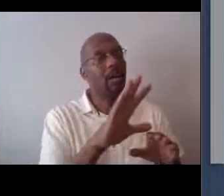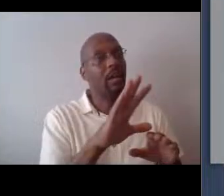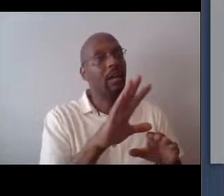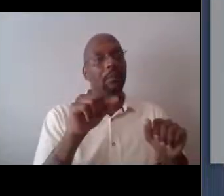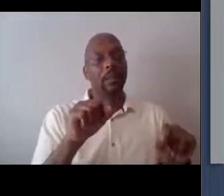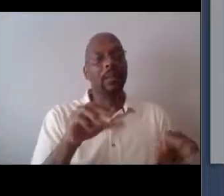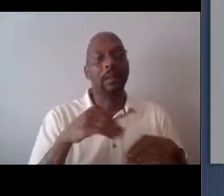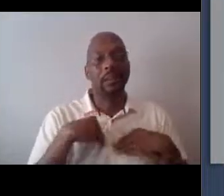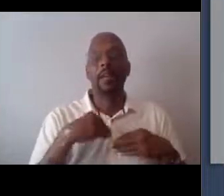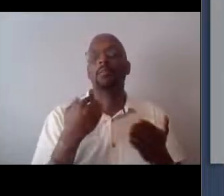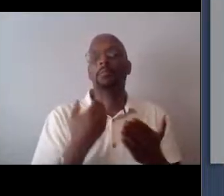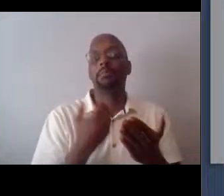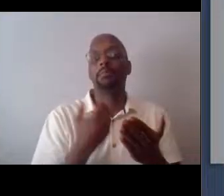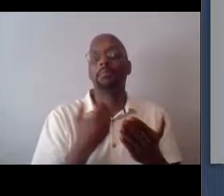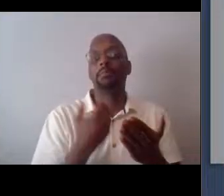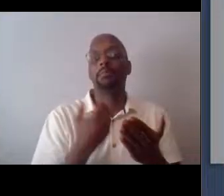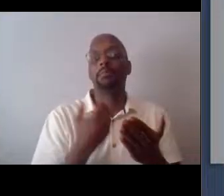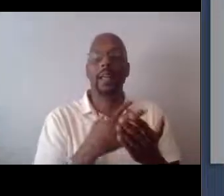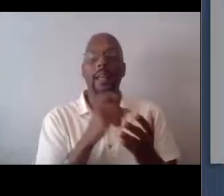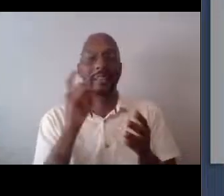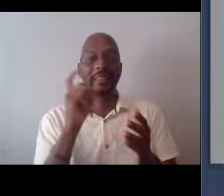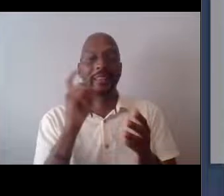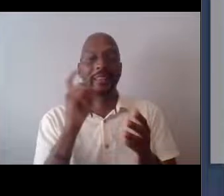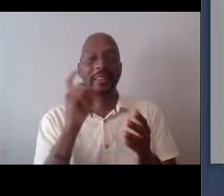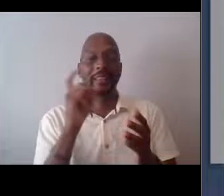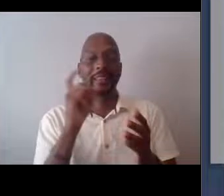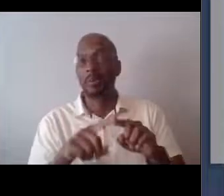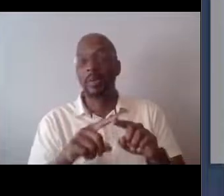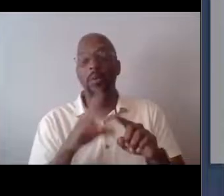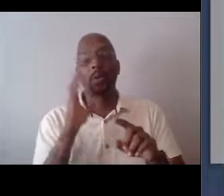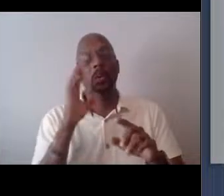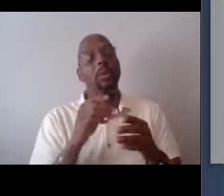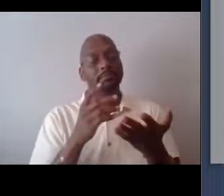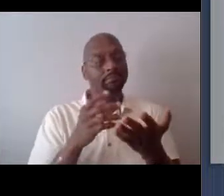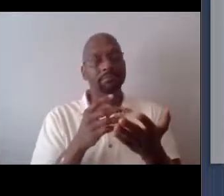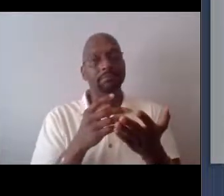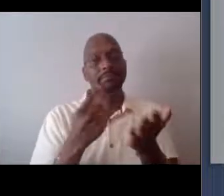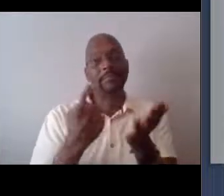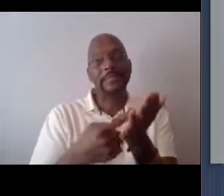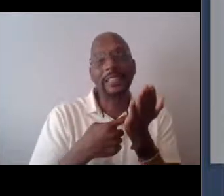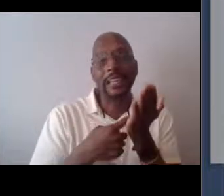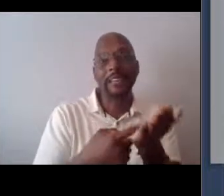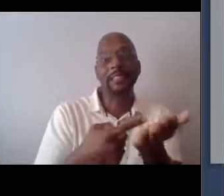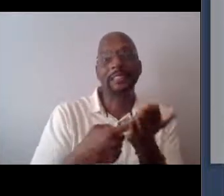need. So we'll survey members, and but we did receive $15,000.